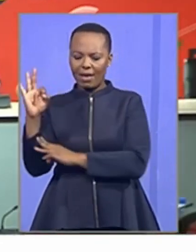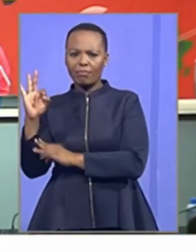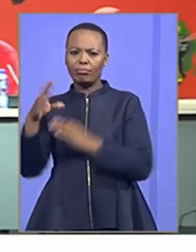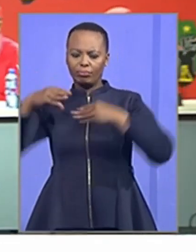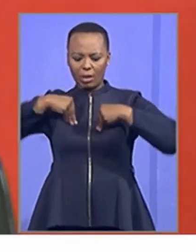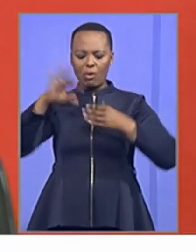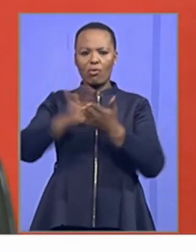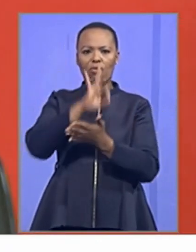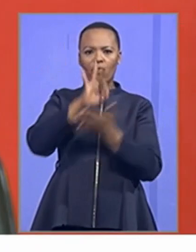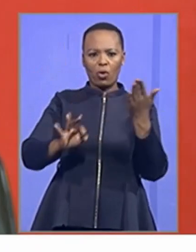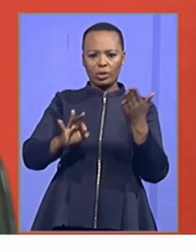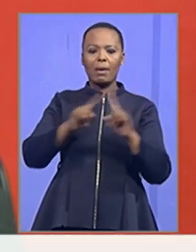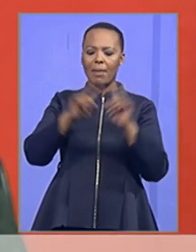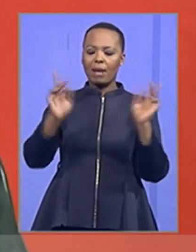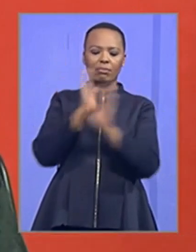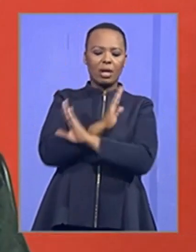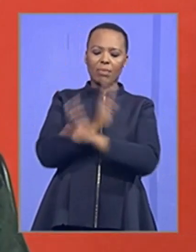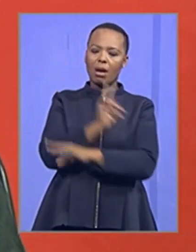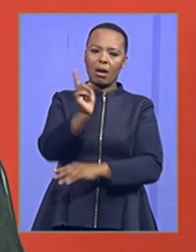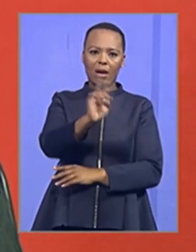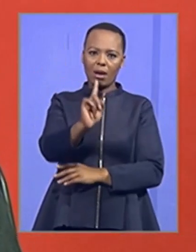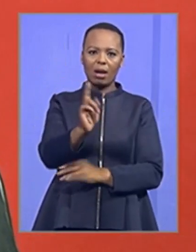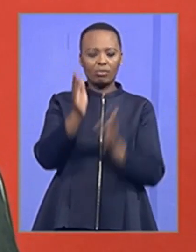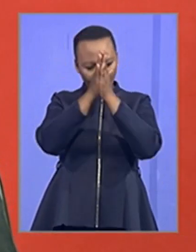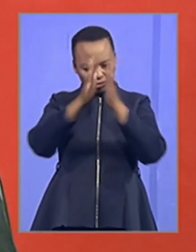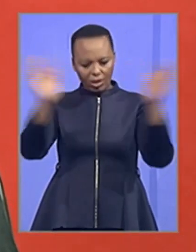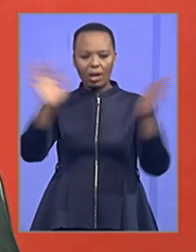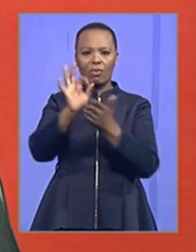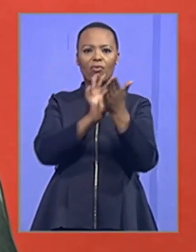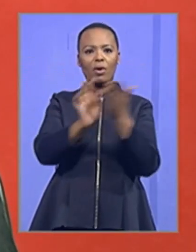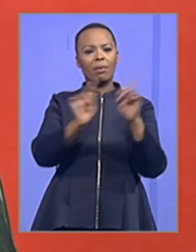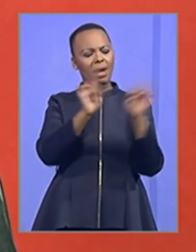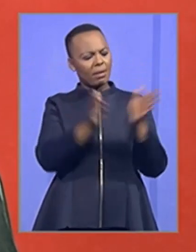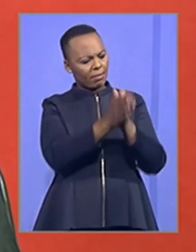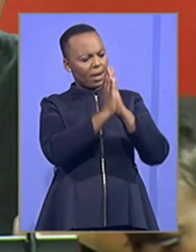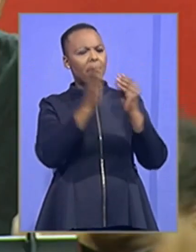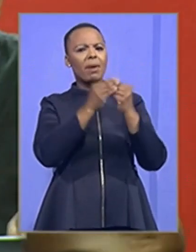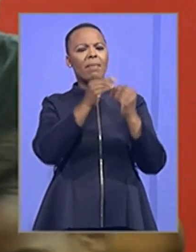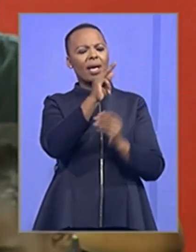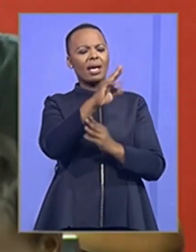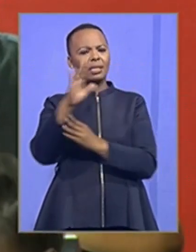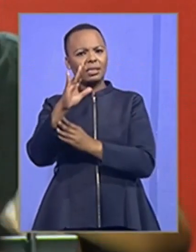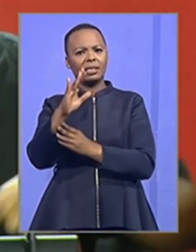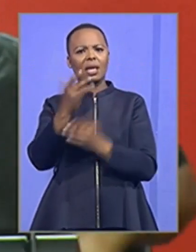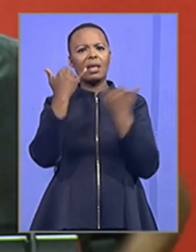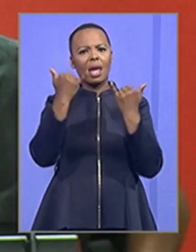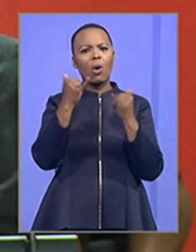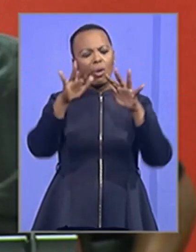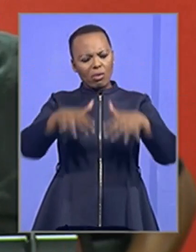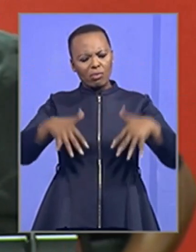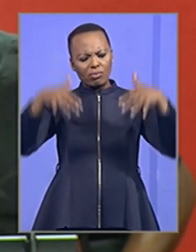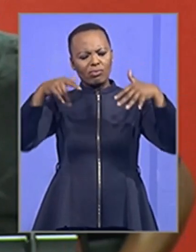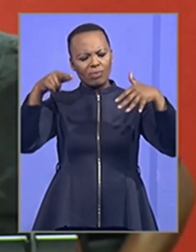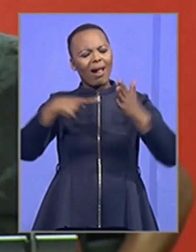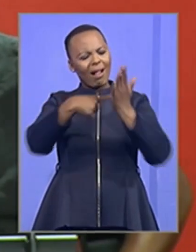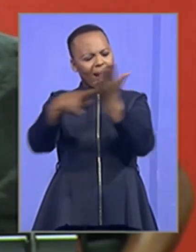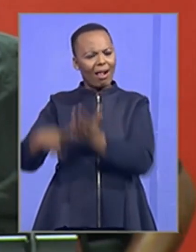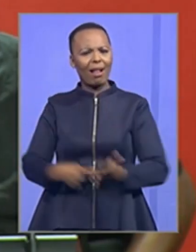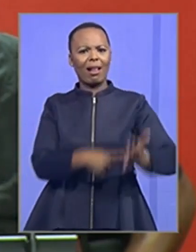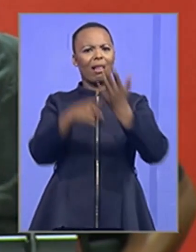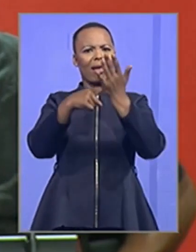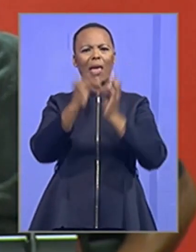ka mokgwa o sego wa sephiri, e fela o ipileditše go maloko wa ANC Palamenteng go phethagatša dipolelo tšeo o di bolelago phatlalatša